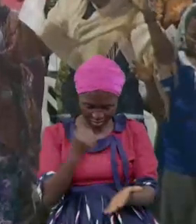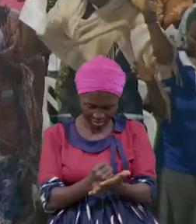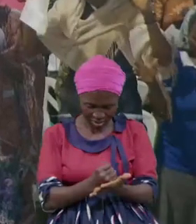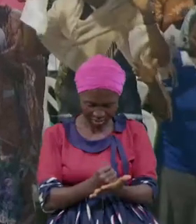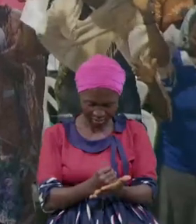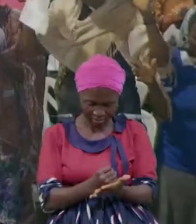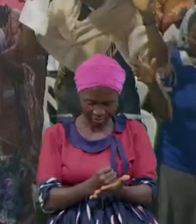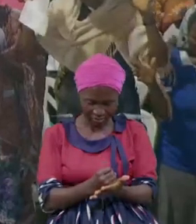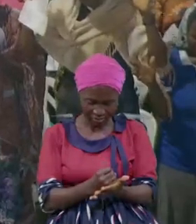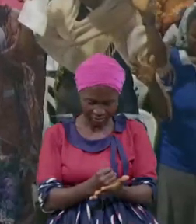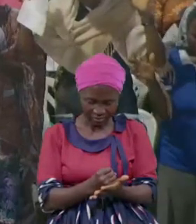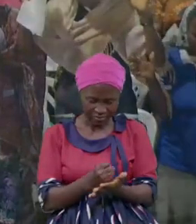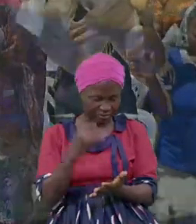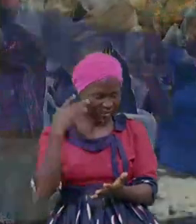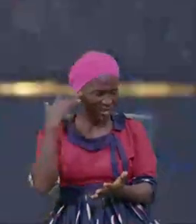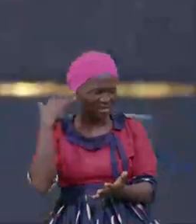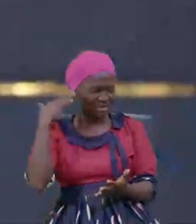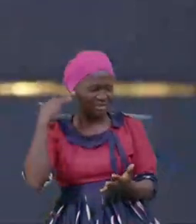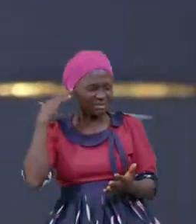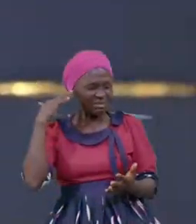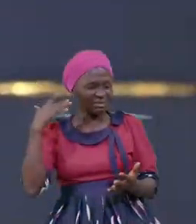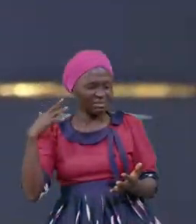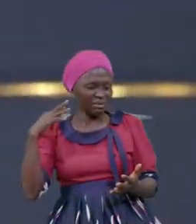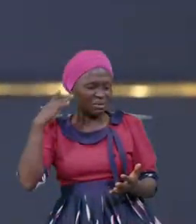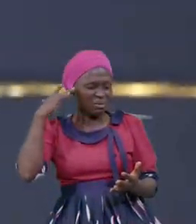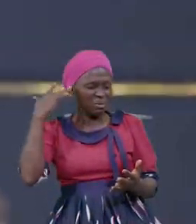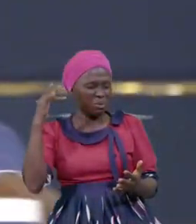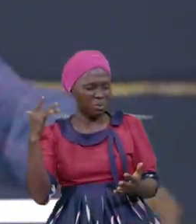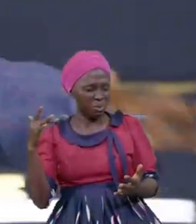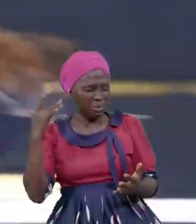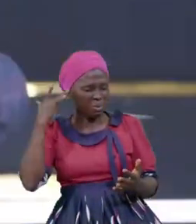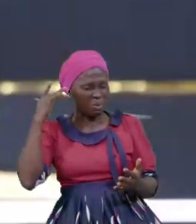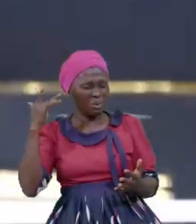Noise in your head, demon, shut up.